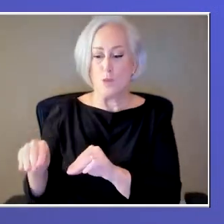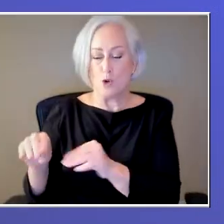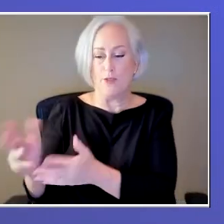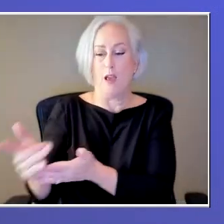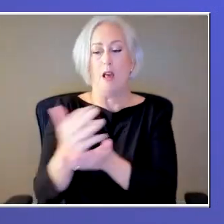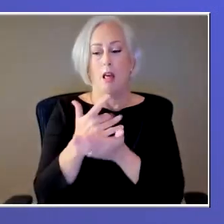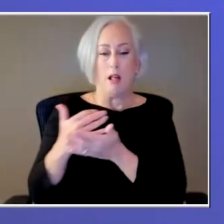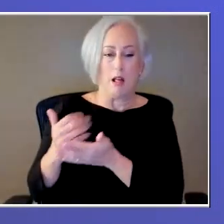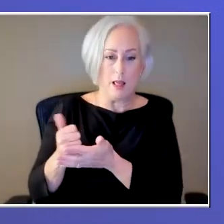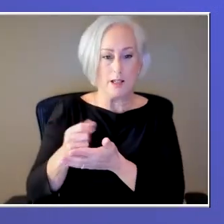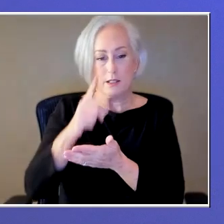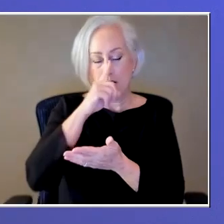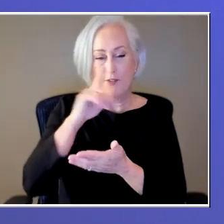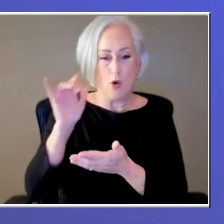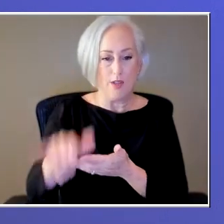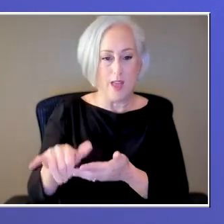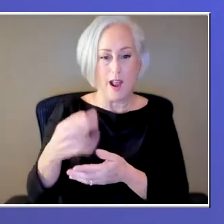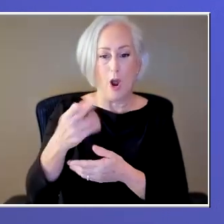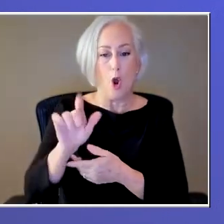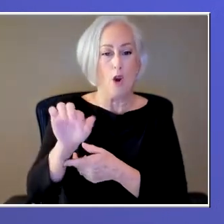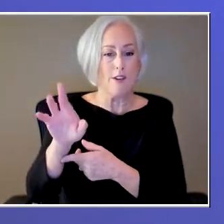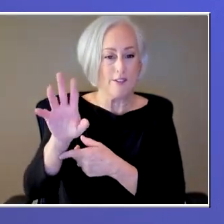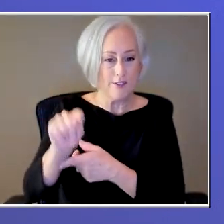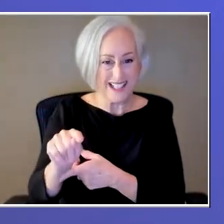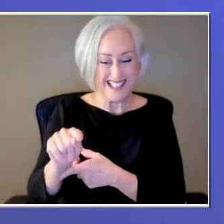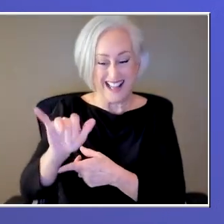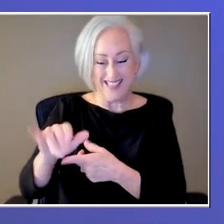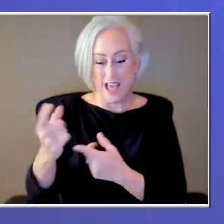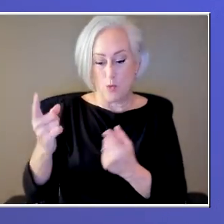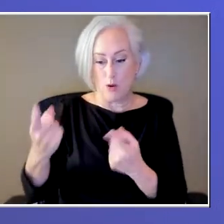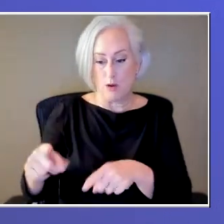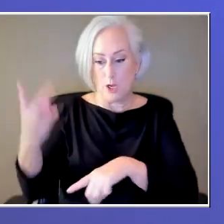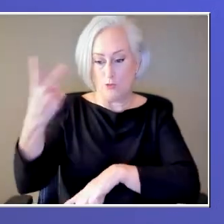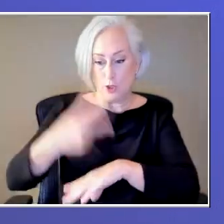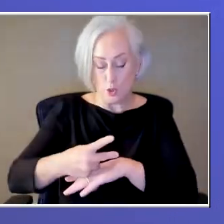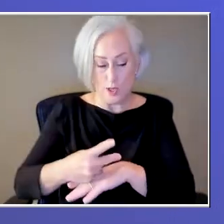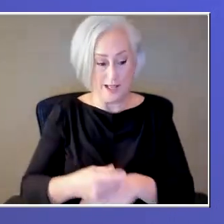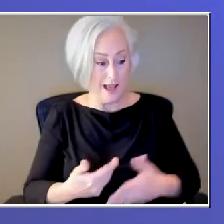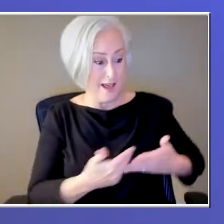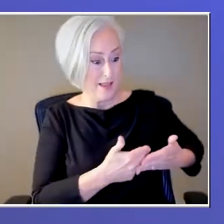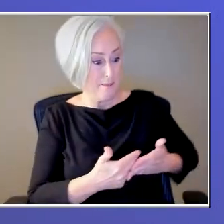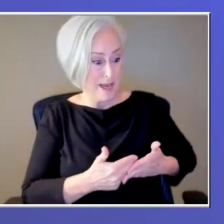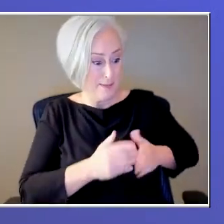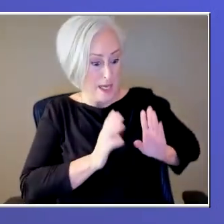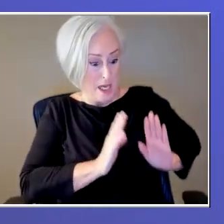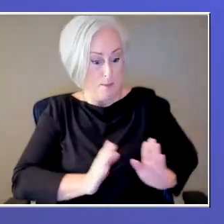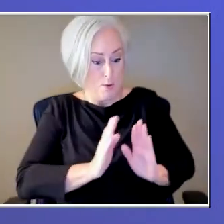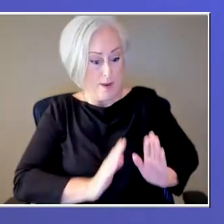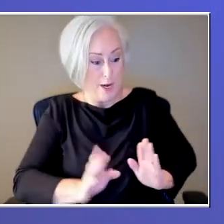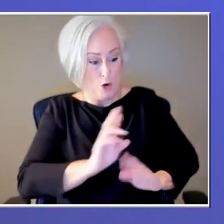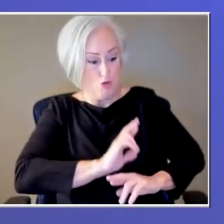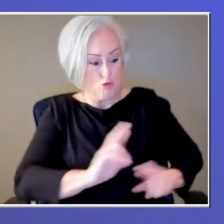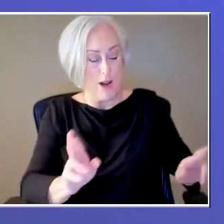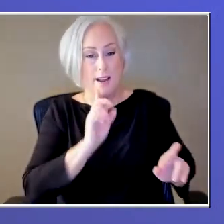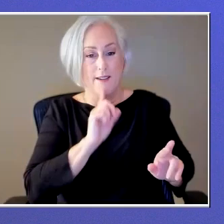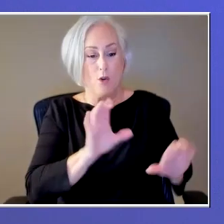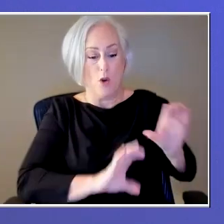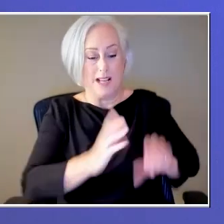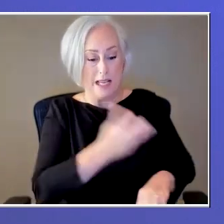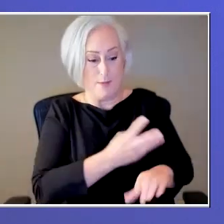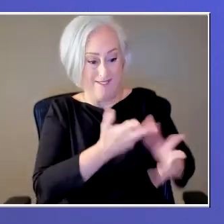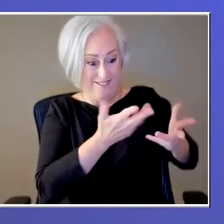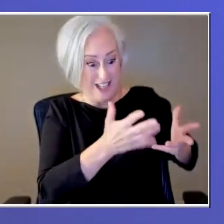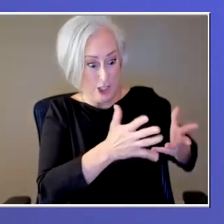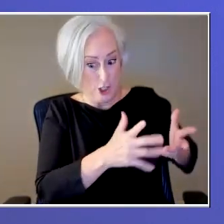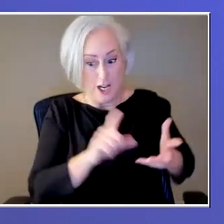The harvest was in 2 days, and that baby had already been prepped and received chemotherapy, so they needed to get those stem cells on time. Our